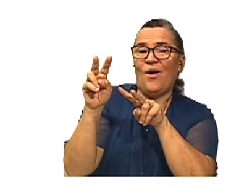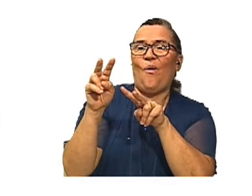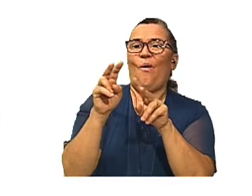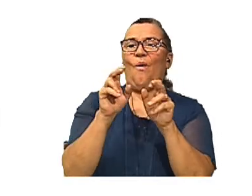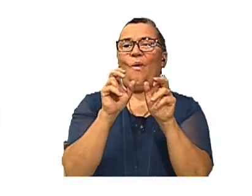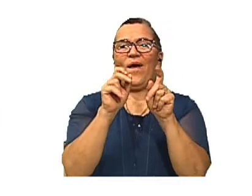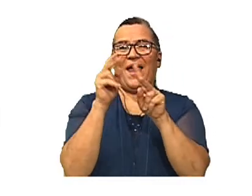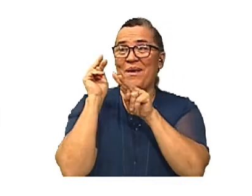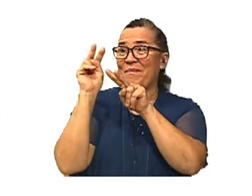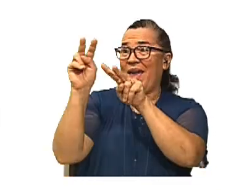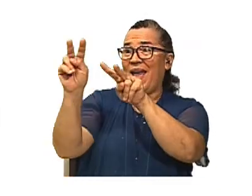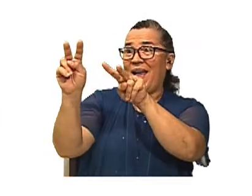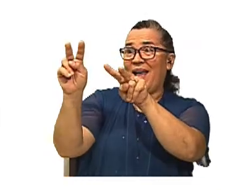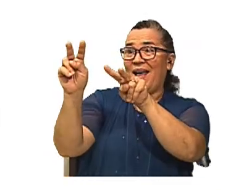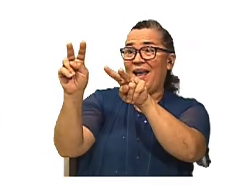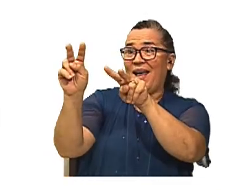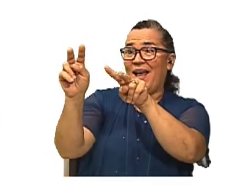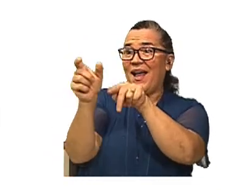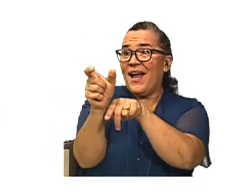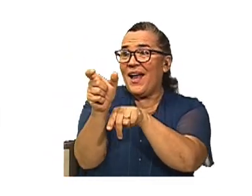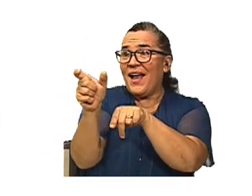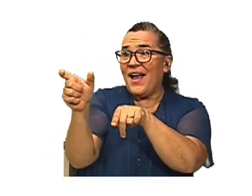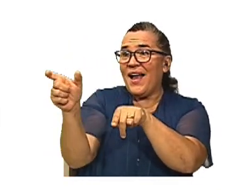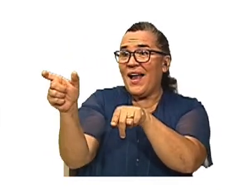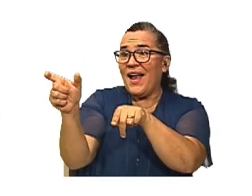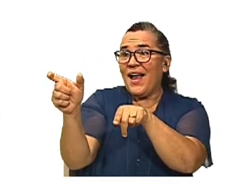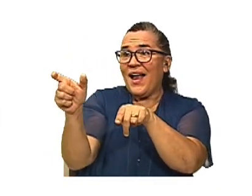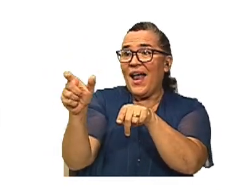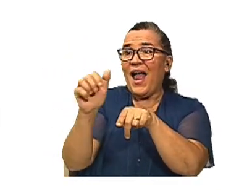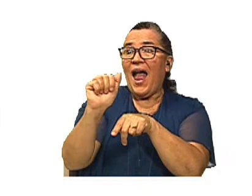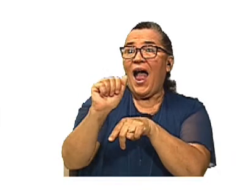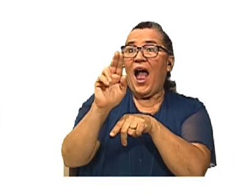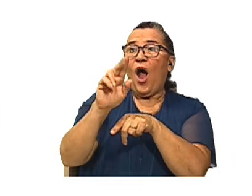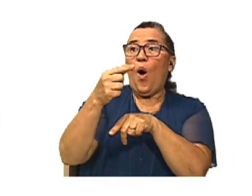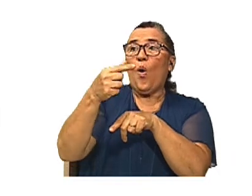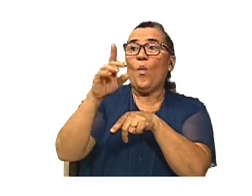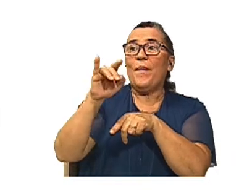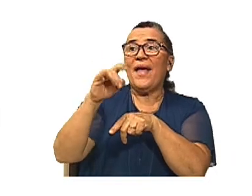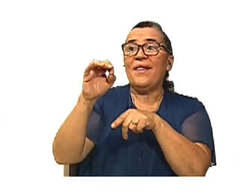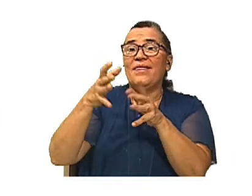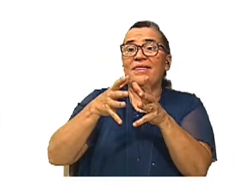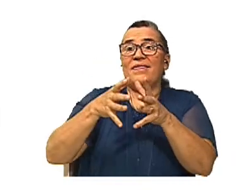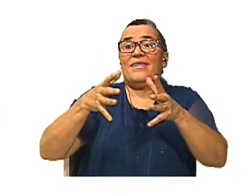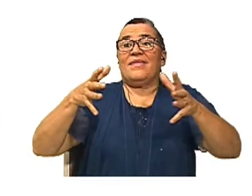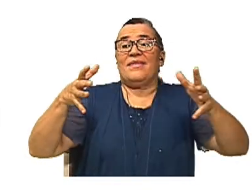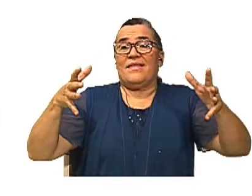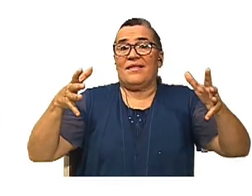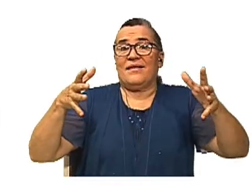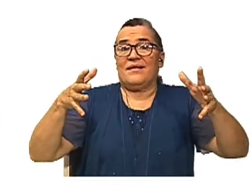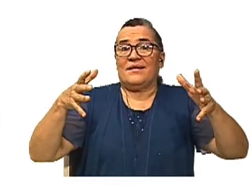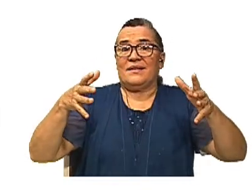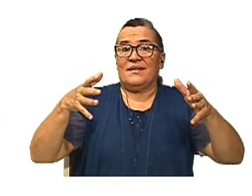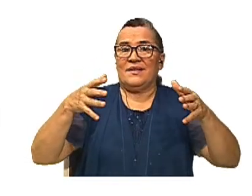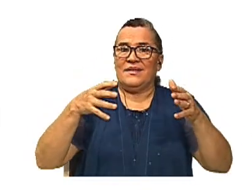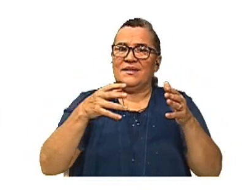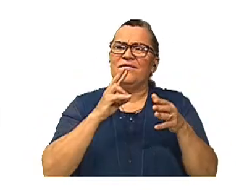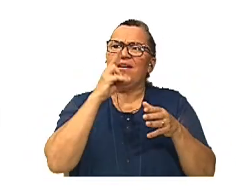Okay, look at that word, augmented reality mirror. Do you know what it is?